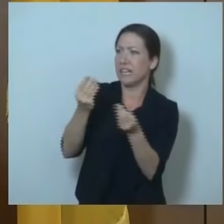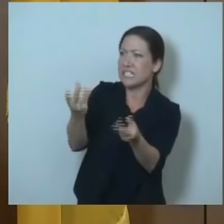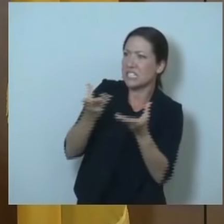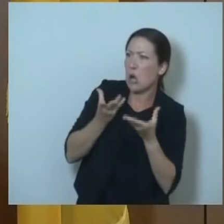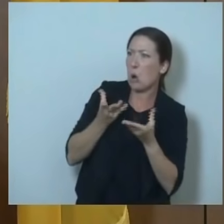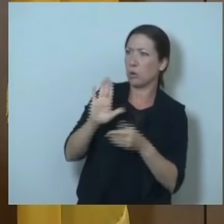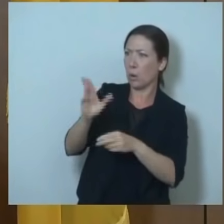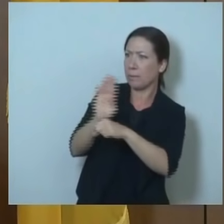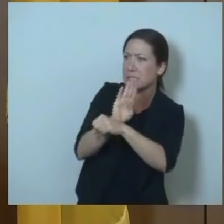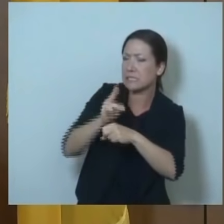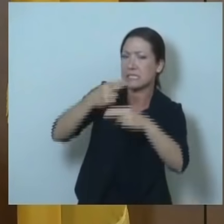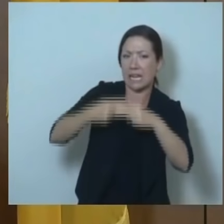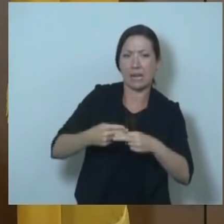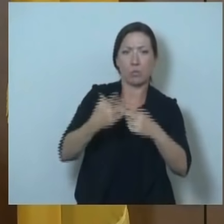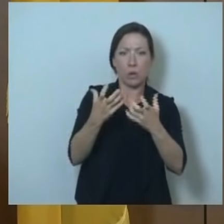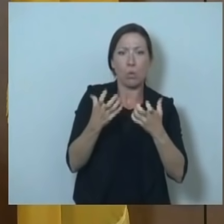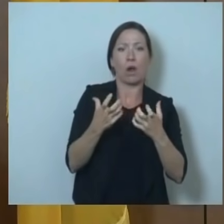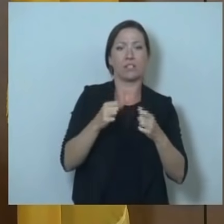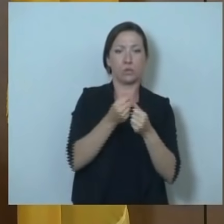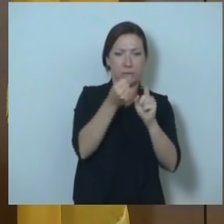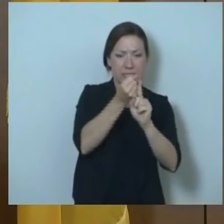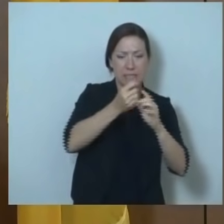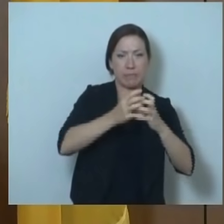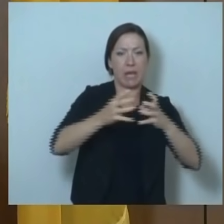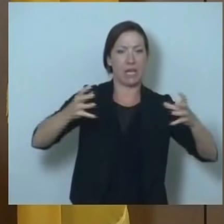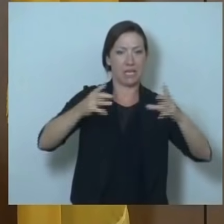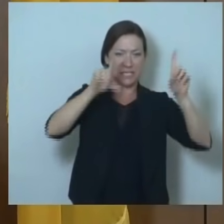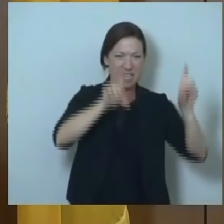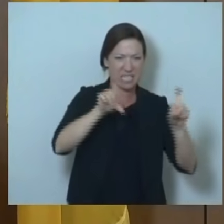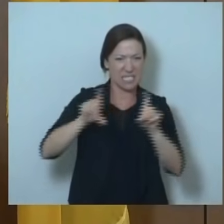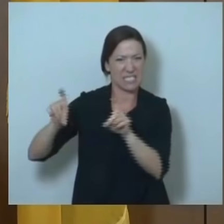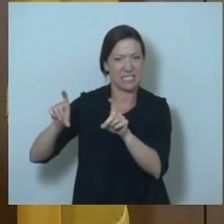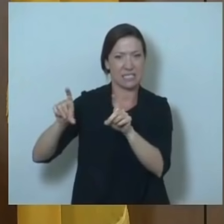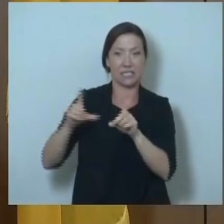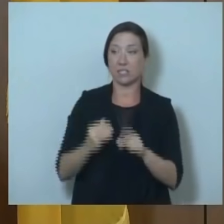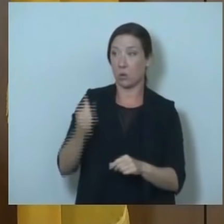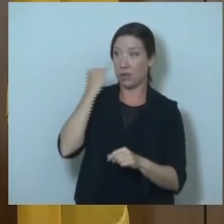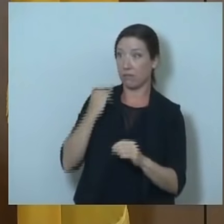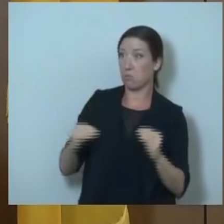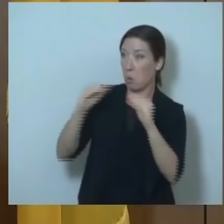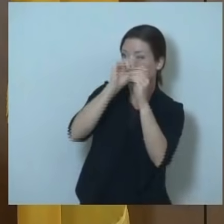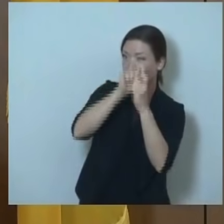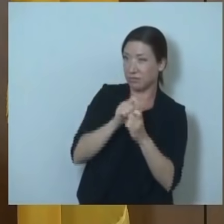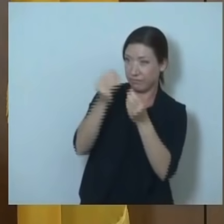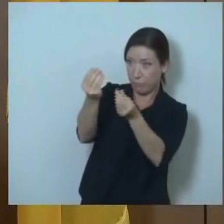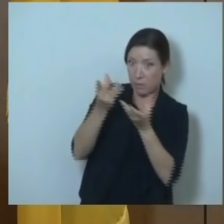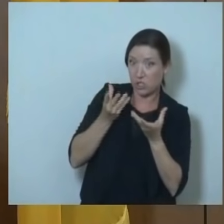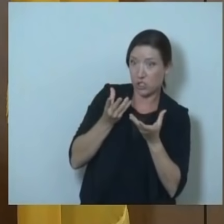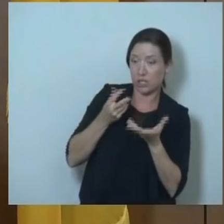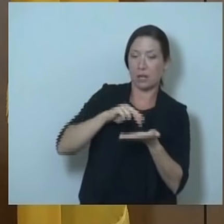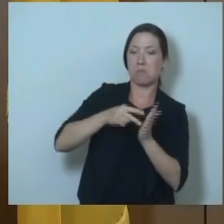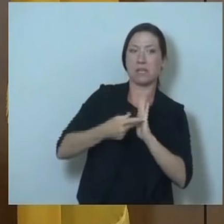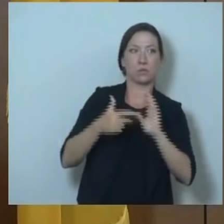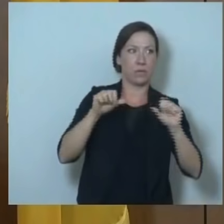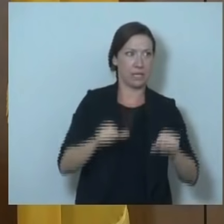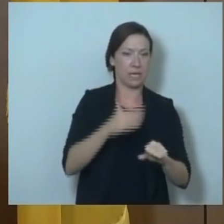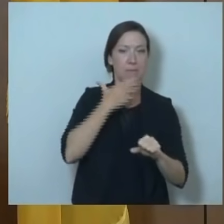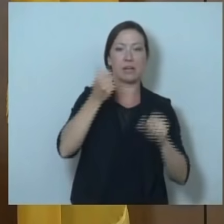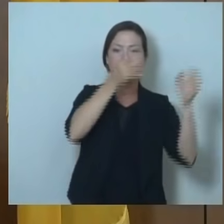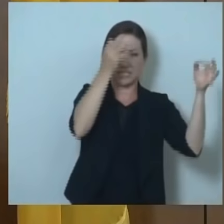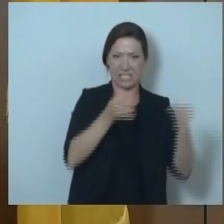know, and the better prepared we are to make the next set of decisions about how we productively,